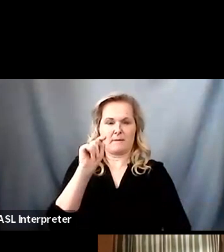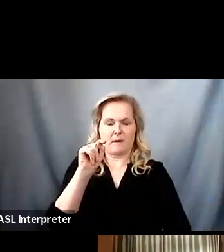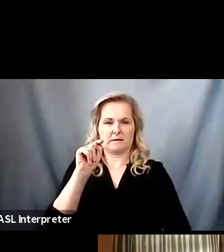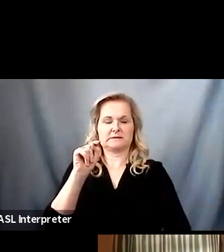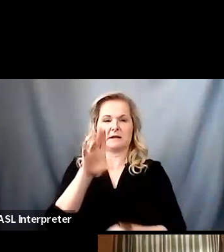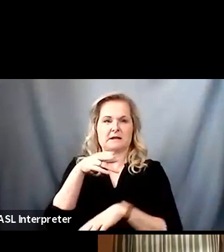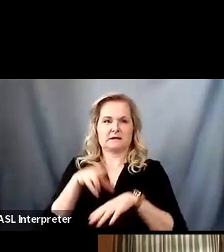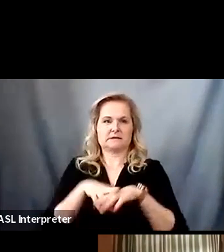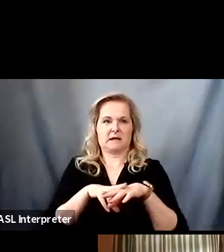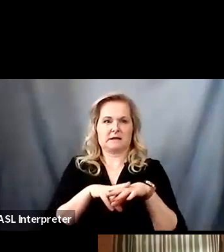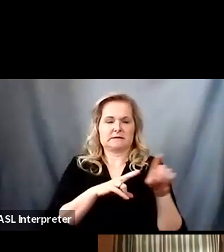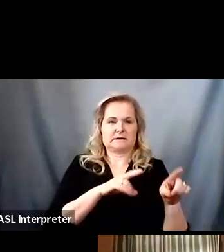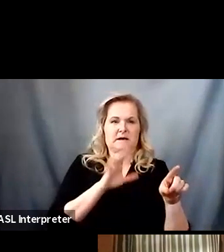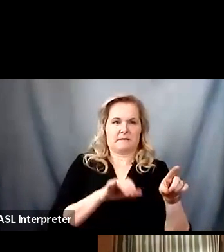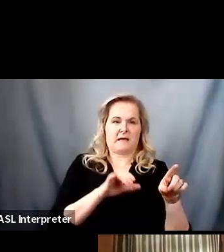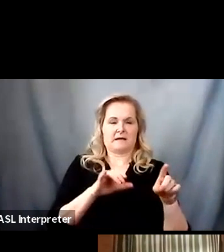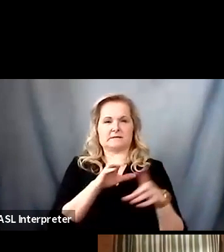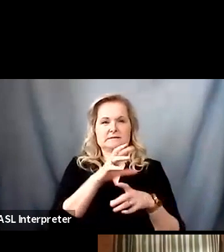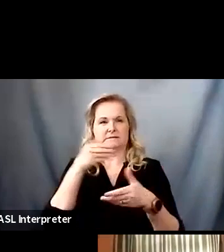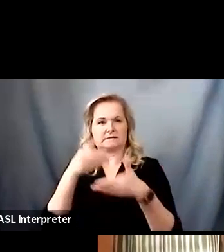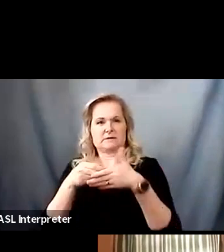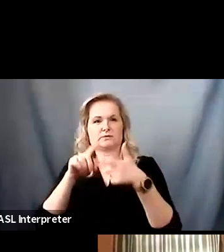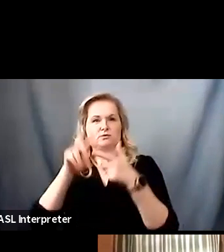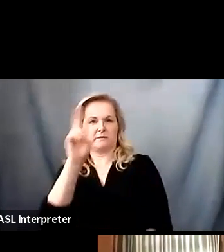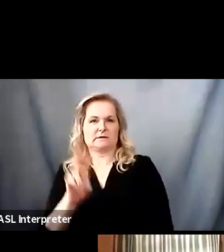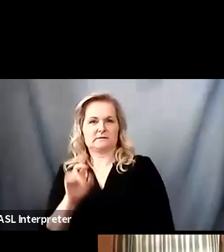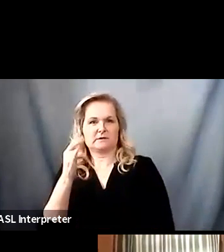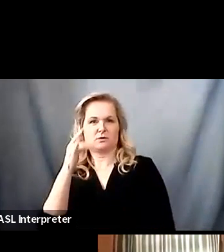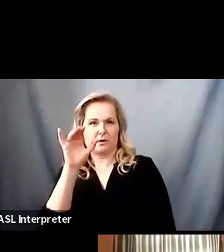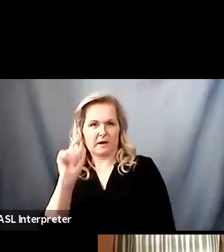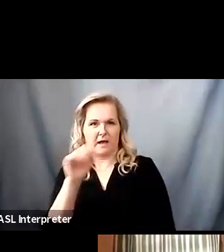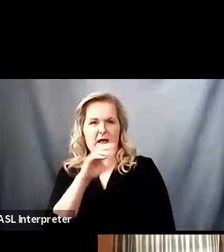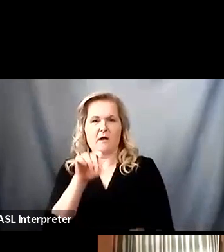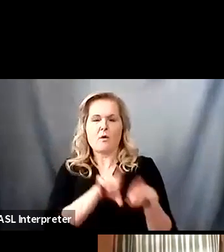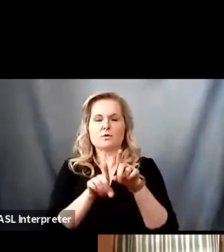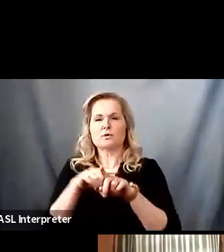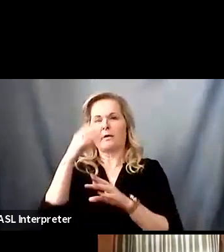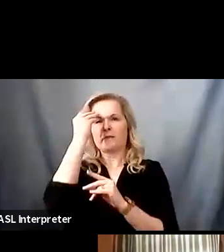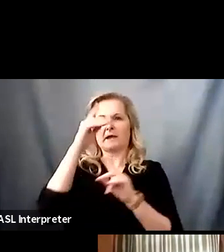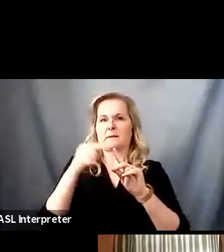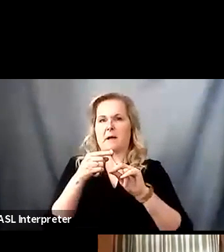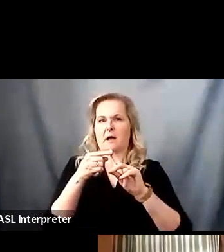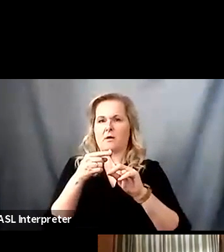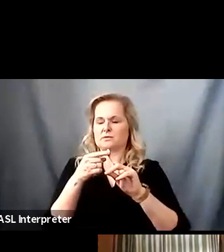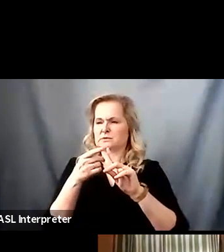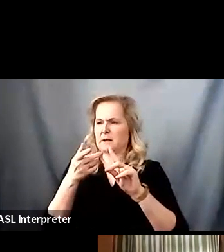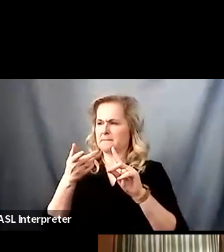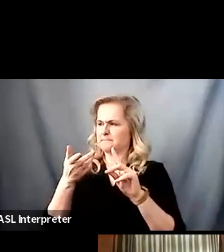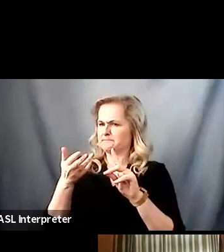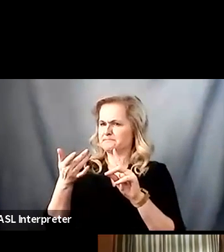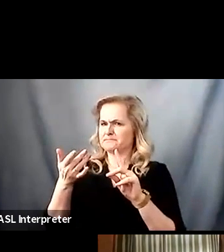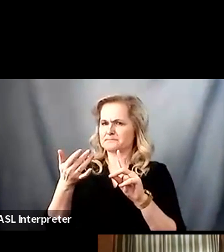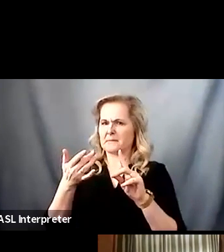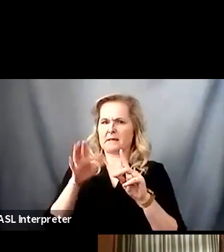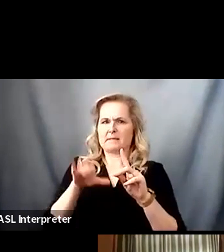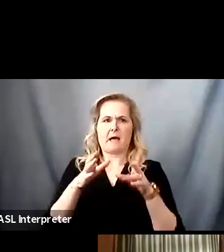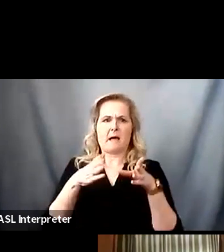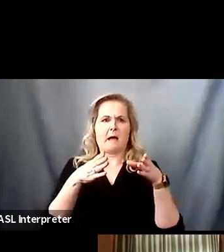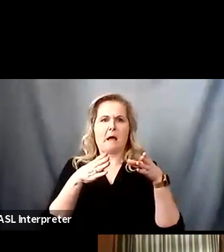peoples, now known as Victoria, and thinking about the